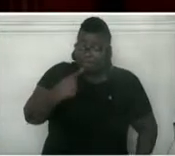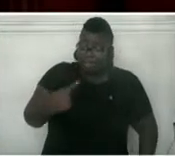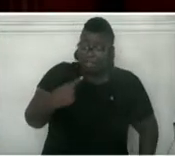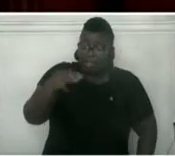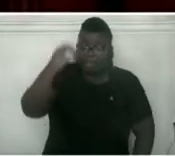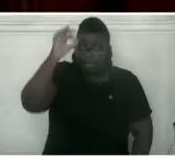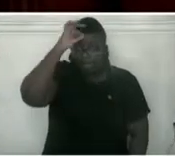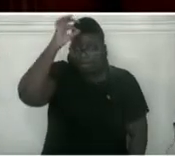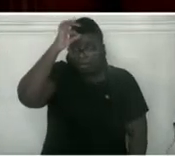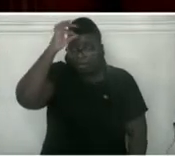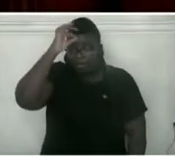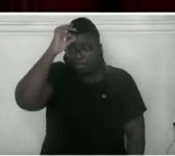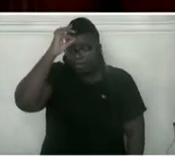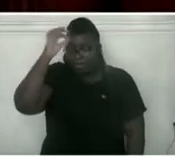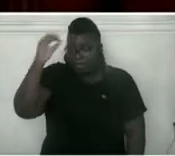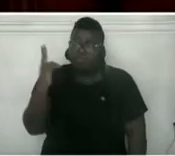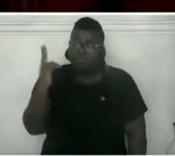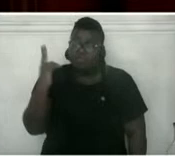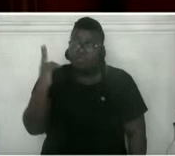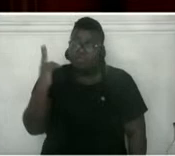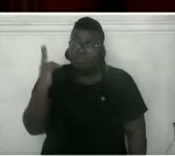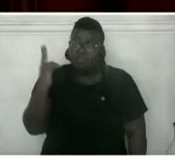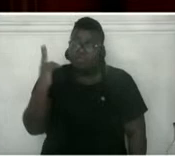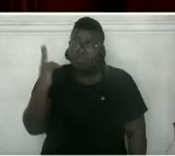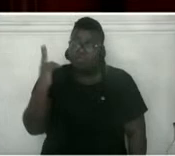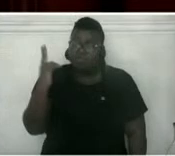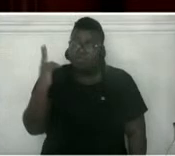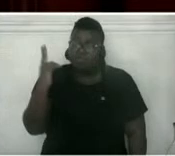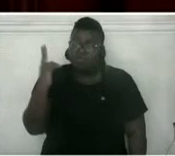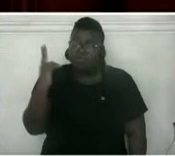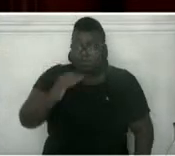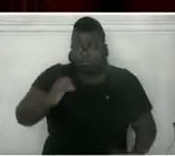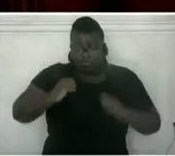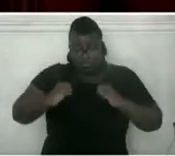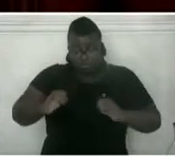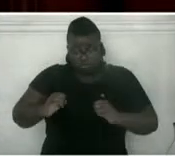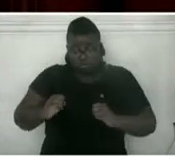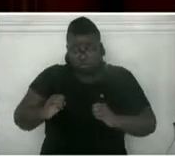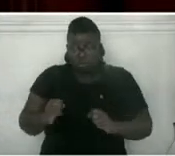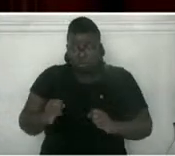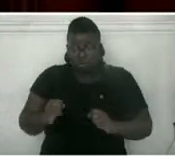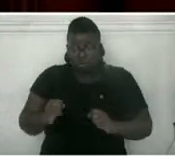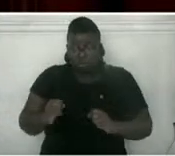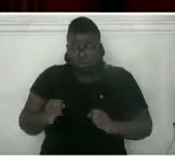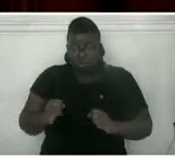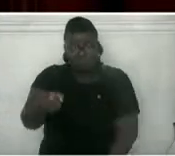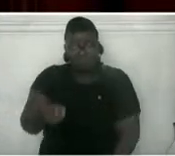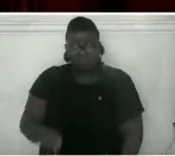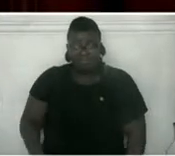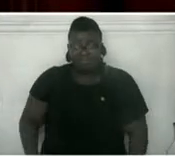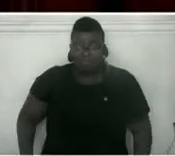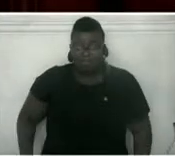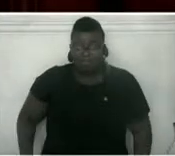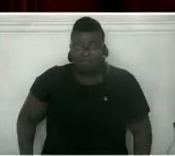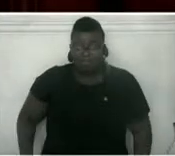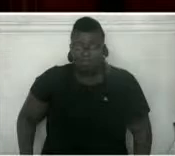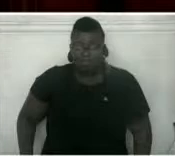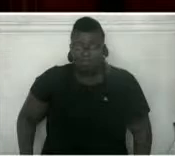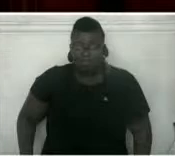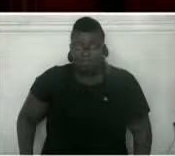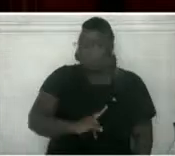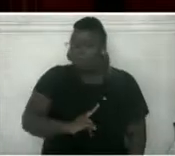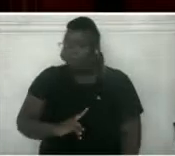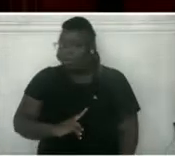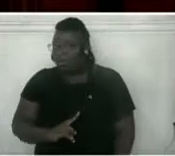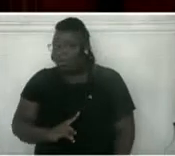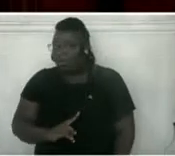angabi nomusa kulaba bantu. Kumele sibe firm kuzo zonke indawo. Sikusho lokhu